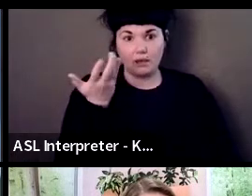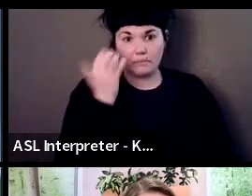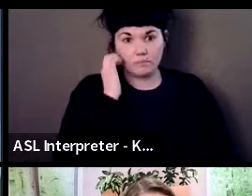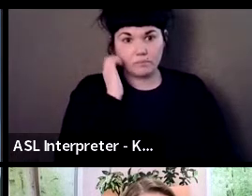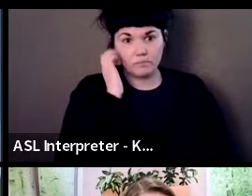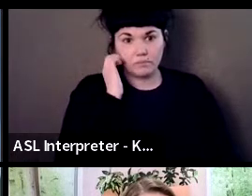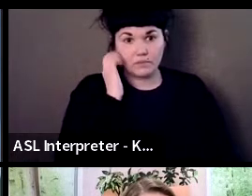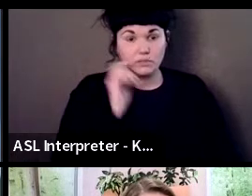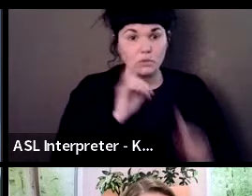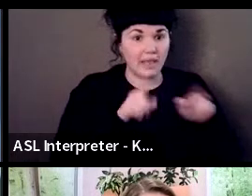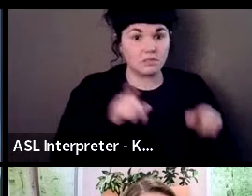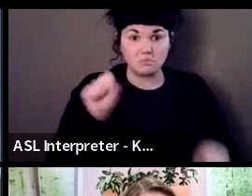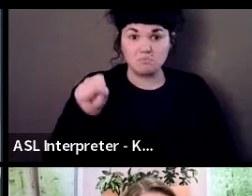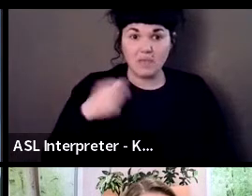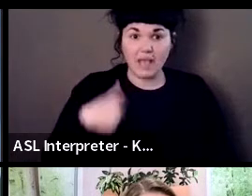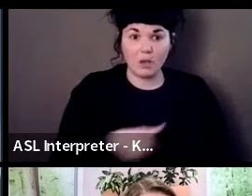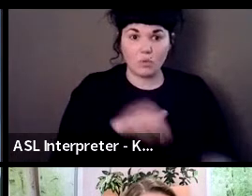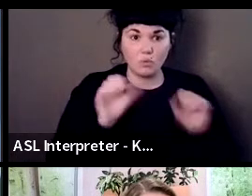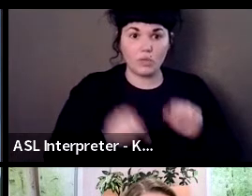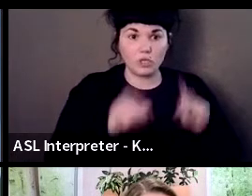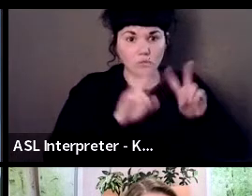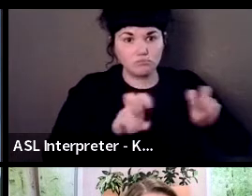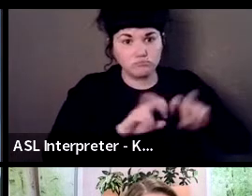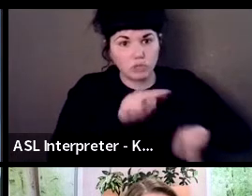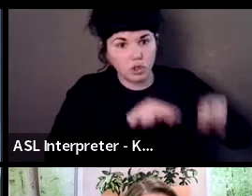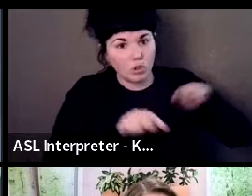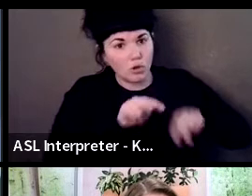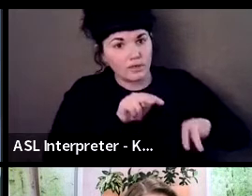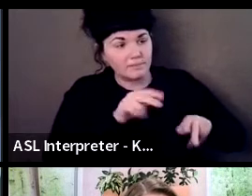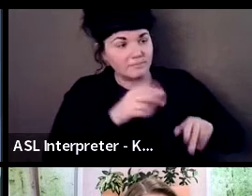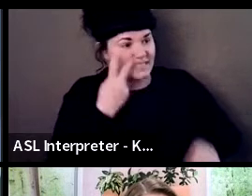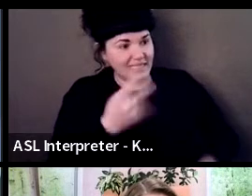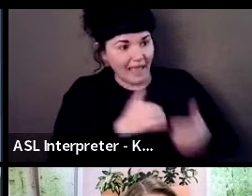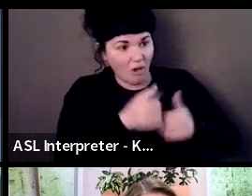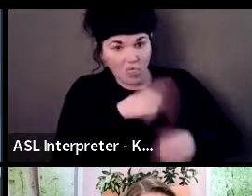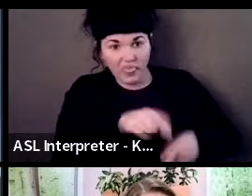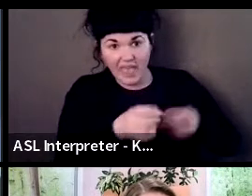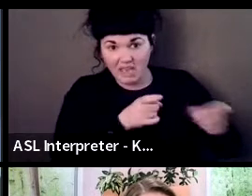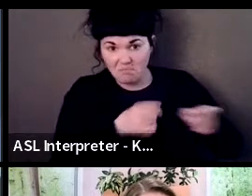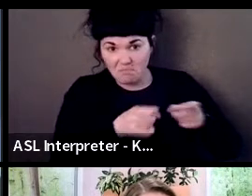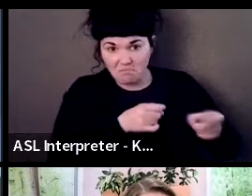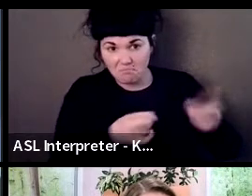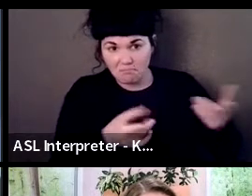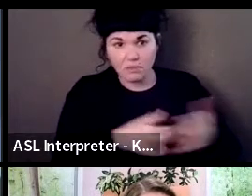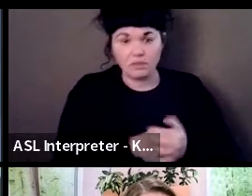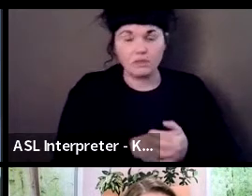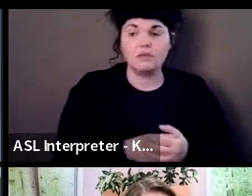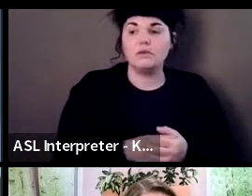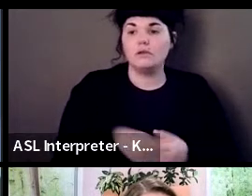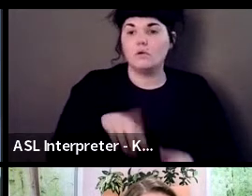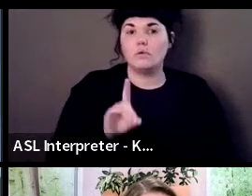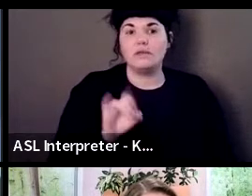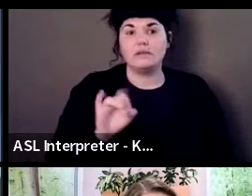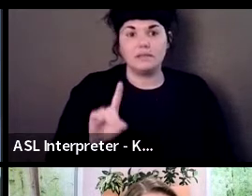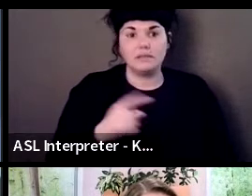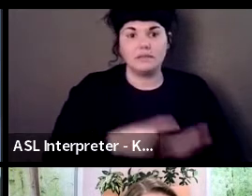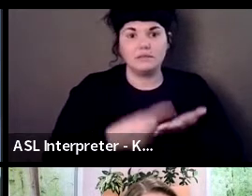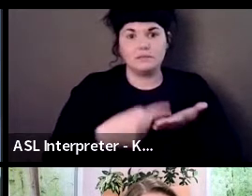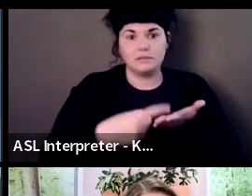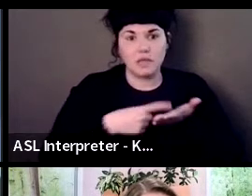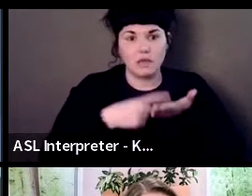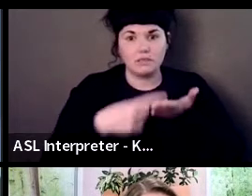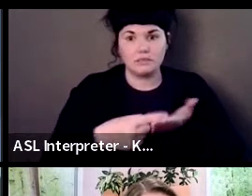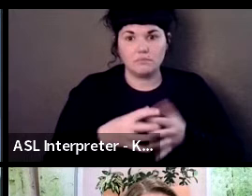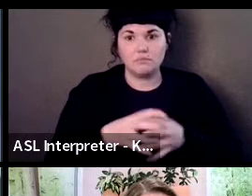So the answer is, yeah, we could go look and see what they're doing. Oh, okay. We did discuss that